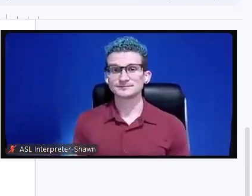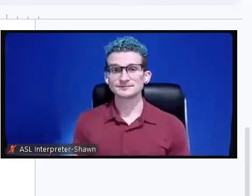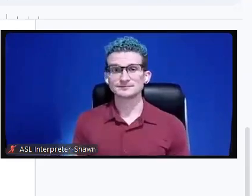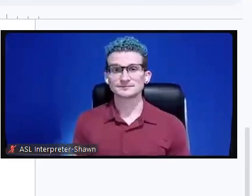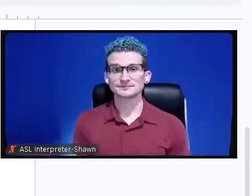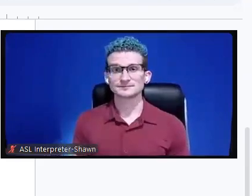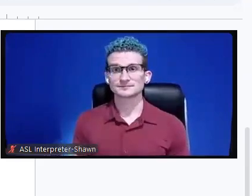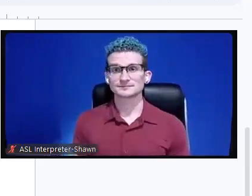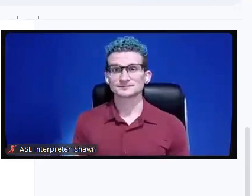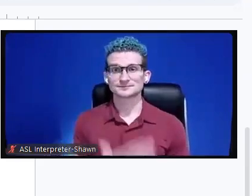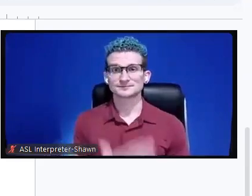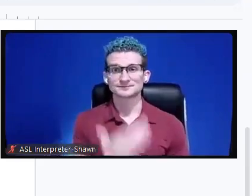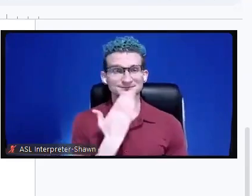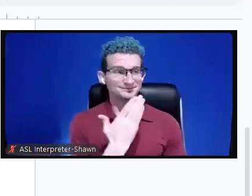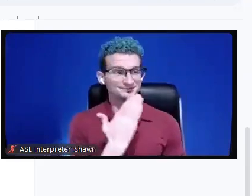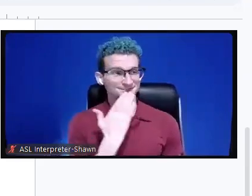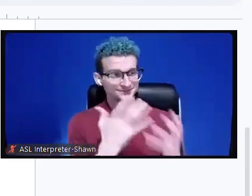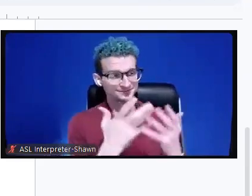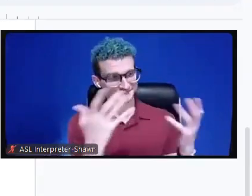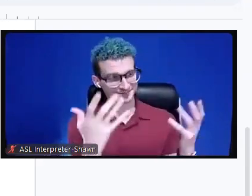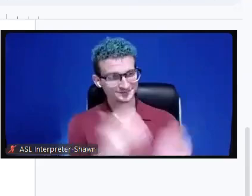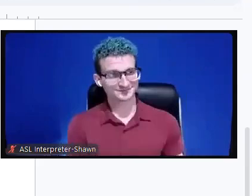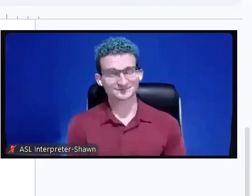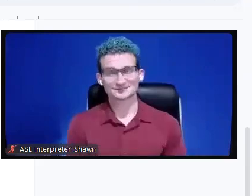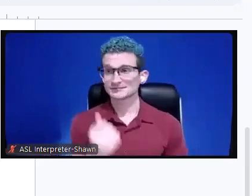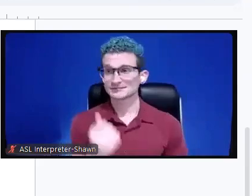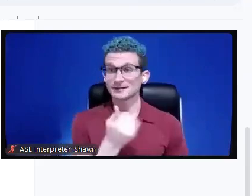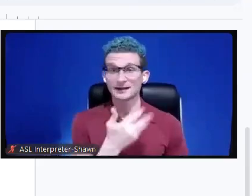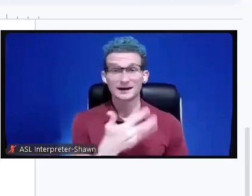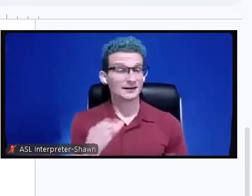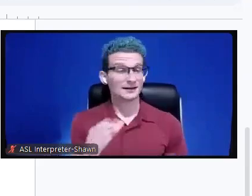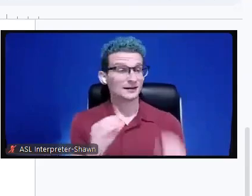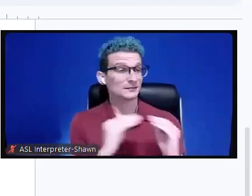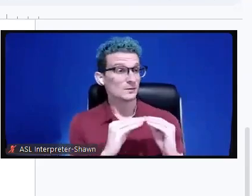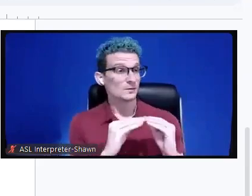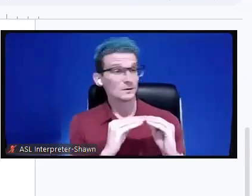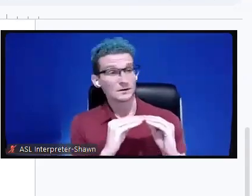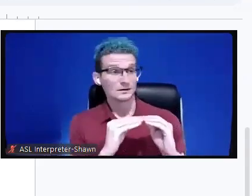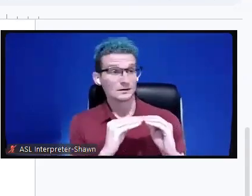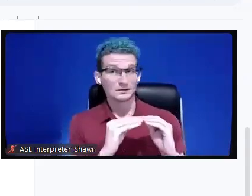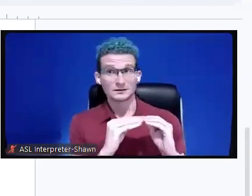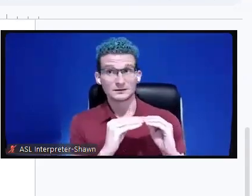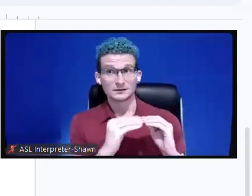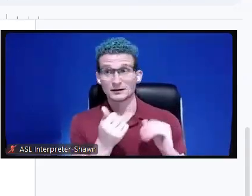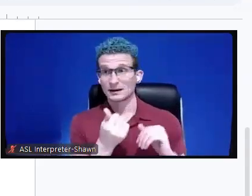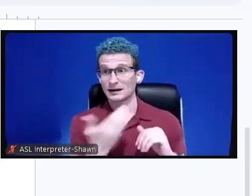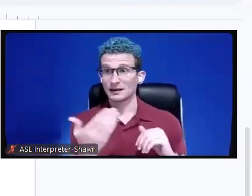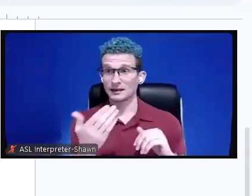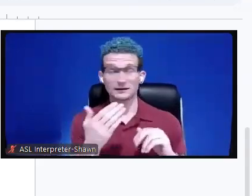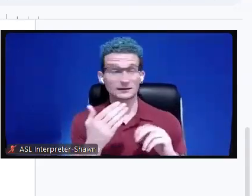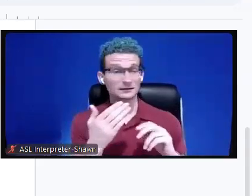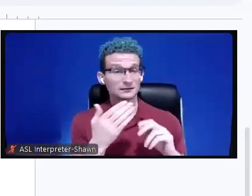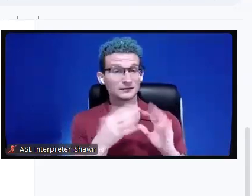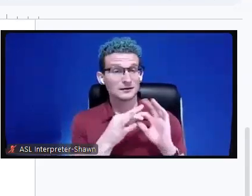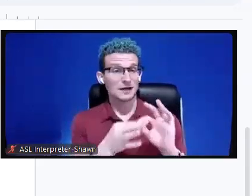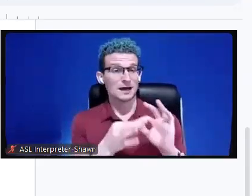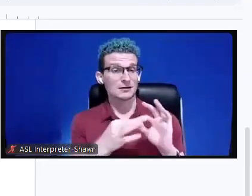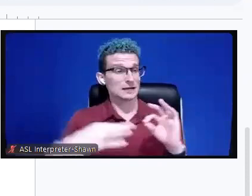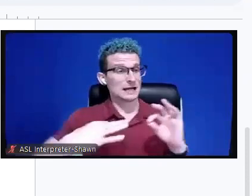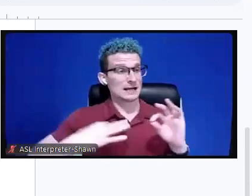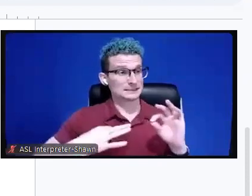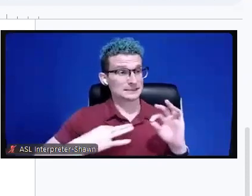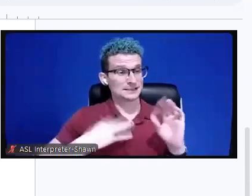Thank you so much. Anything further? Anything on the application and reapplication